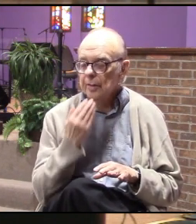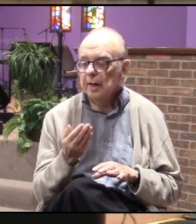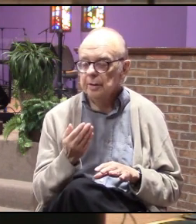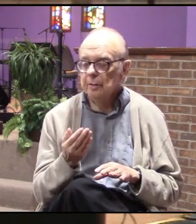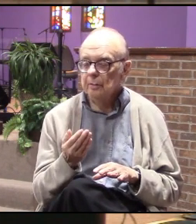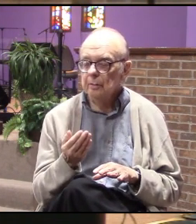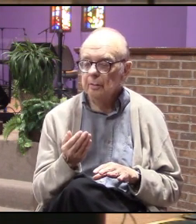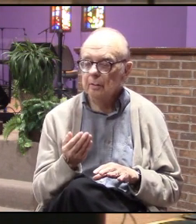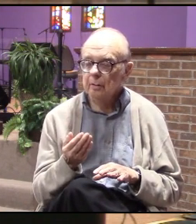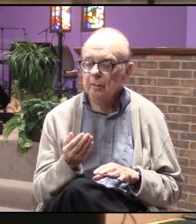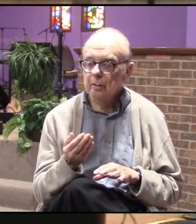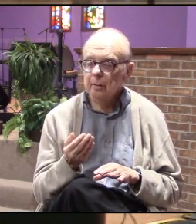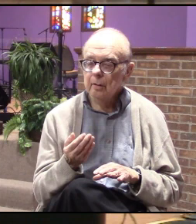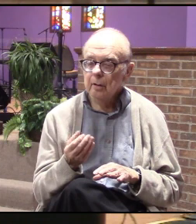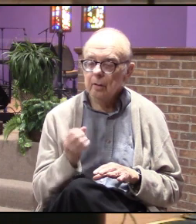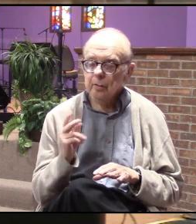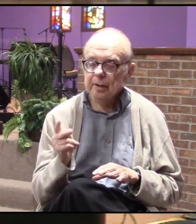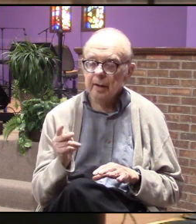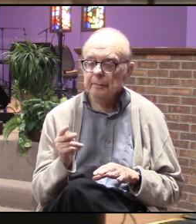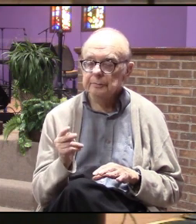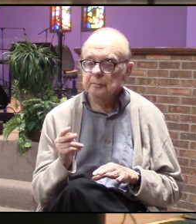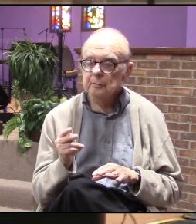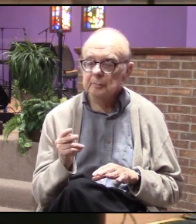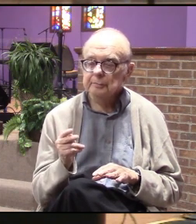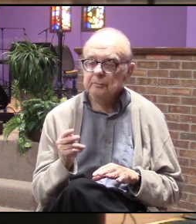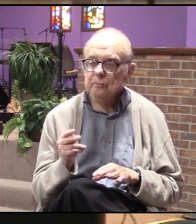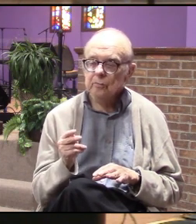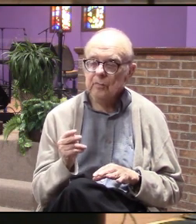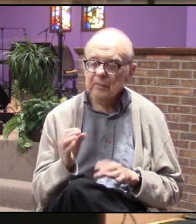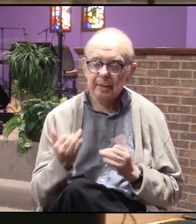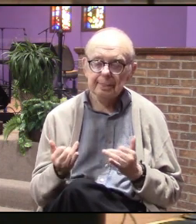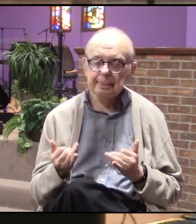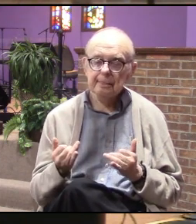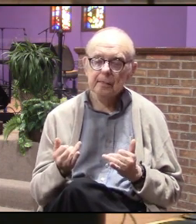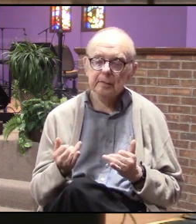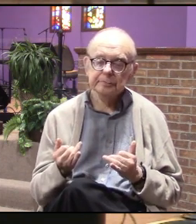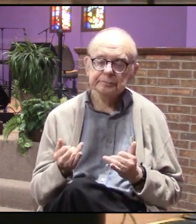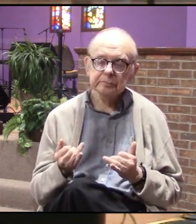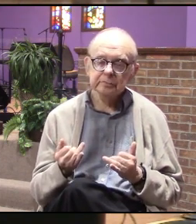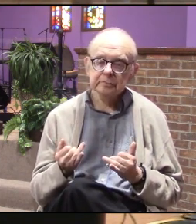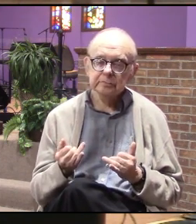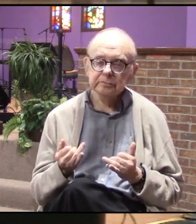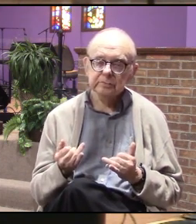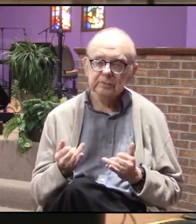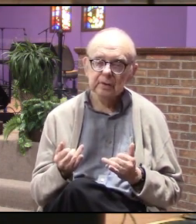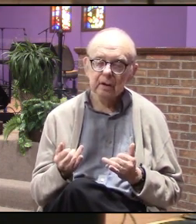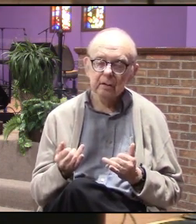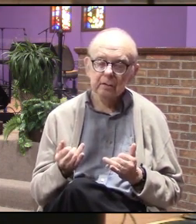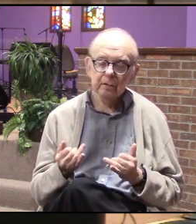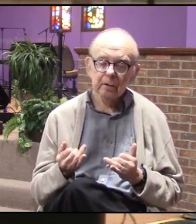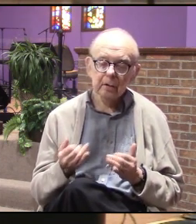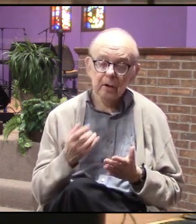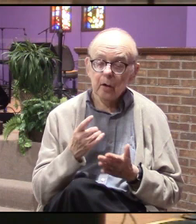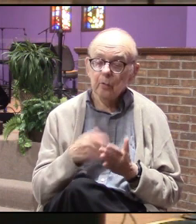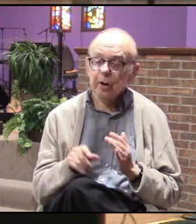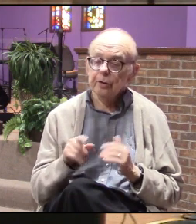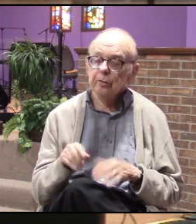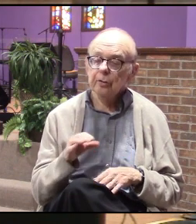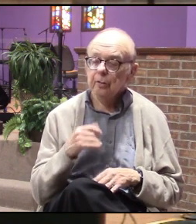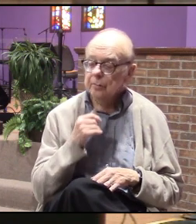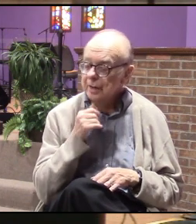Thank you. Okay? Now, what you don't